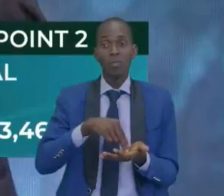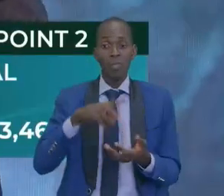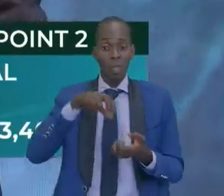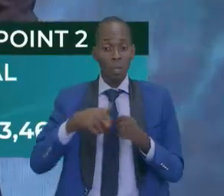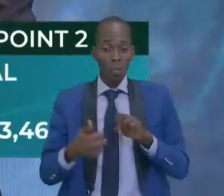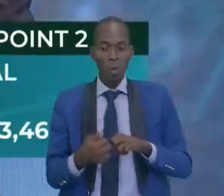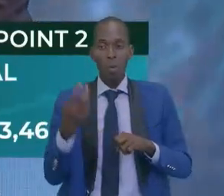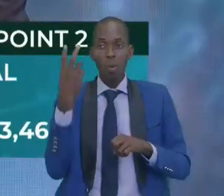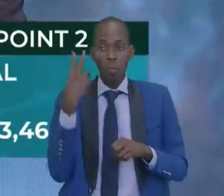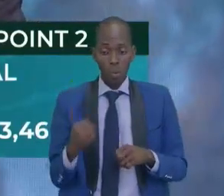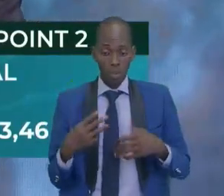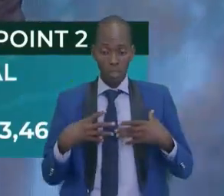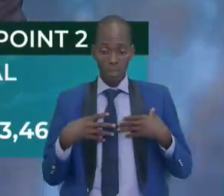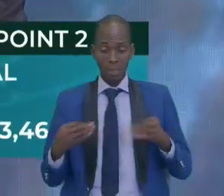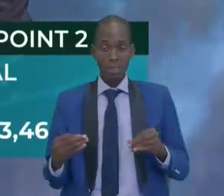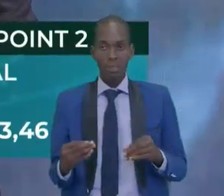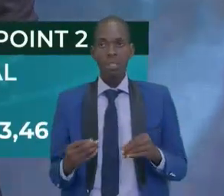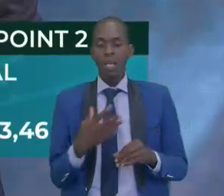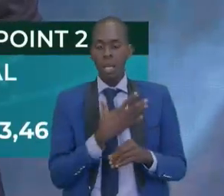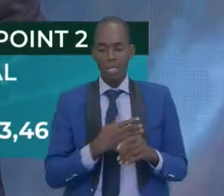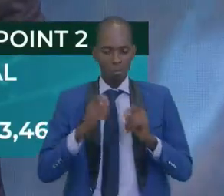but immediately he arose.